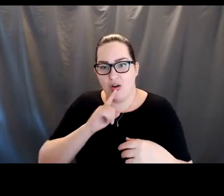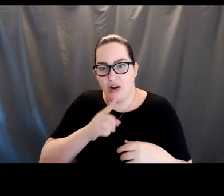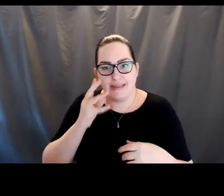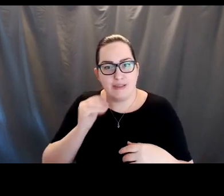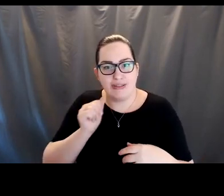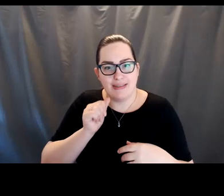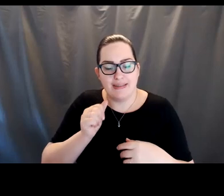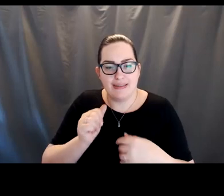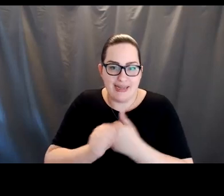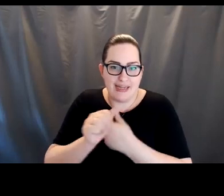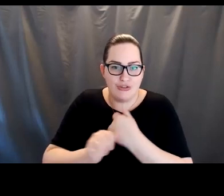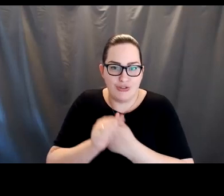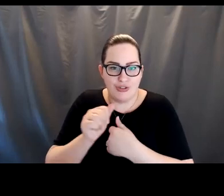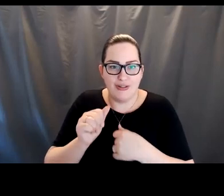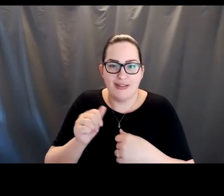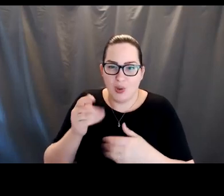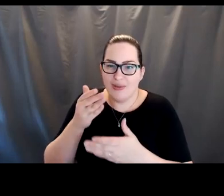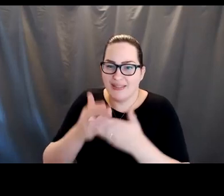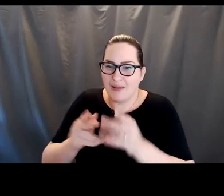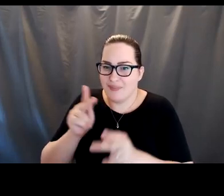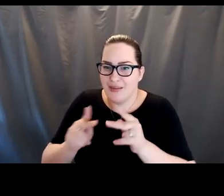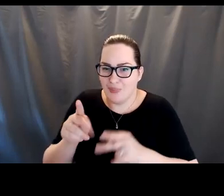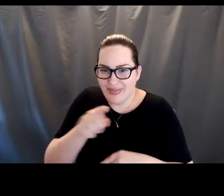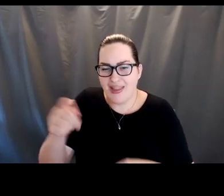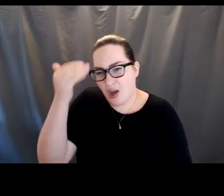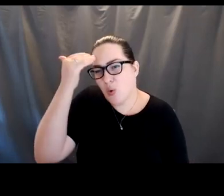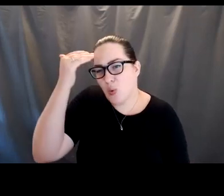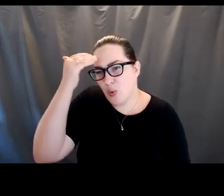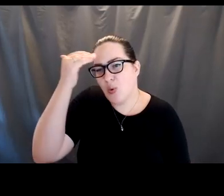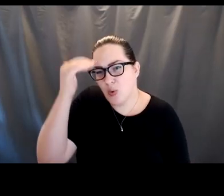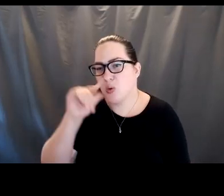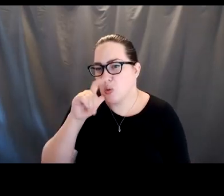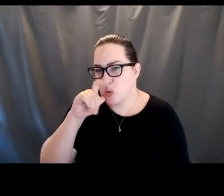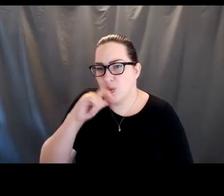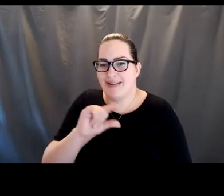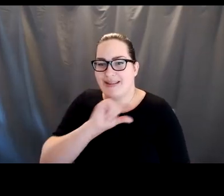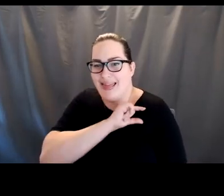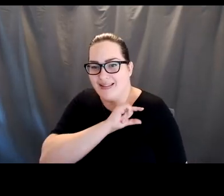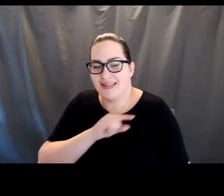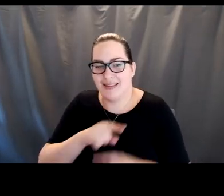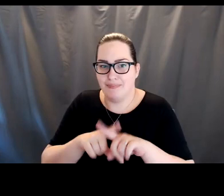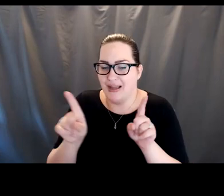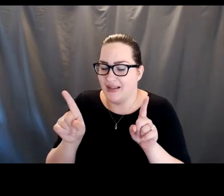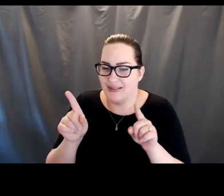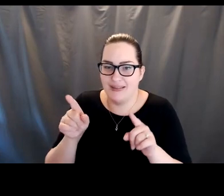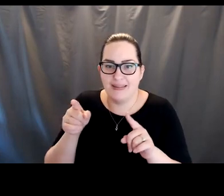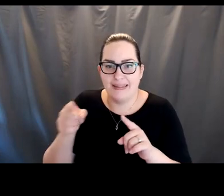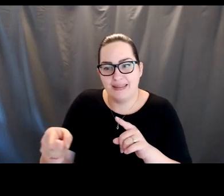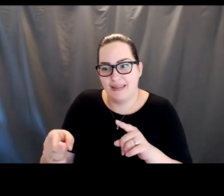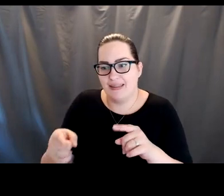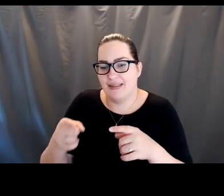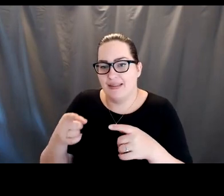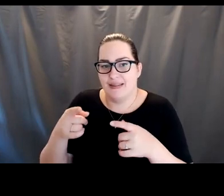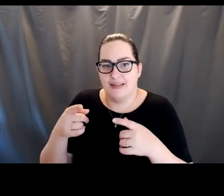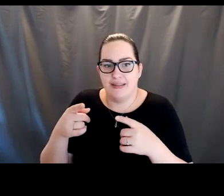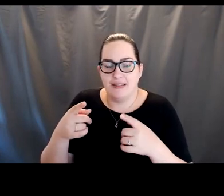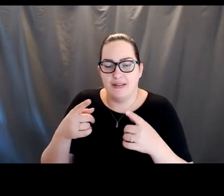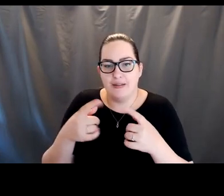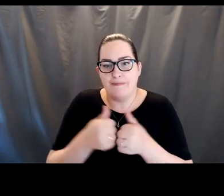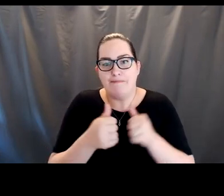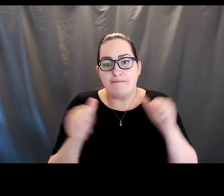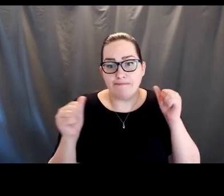who was doing it, they couldn't talk about it. People get killed there very easily, robbed. It's a very,